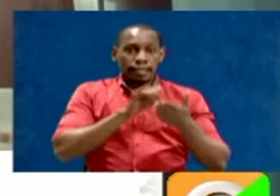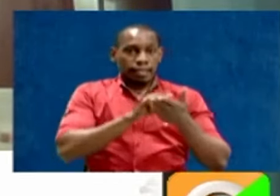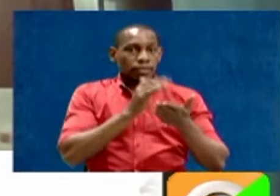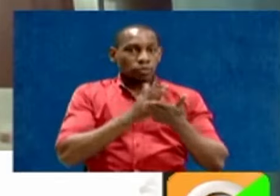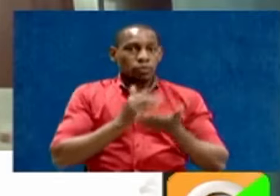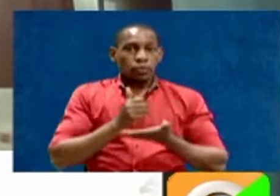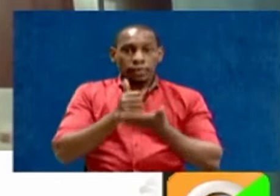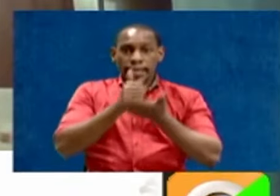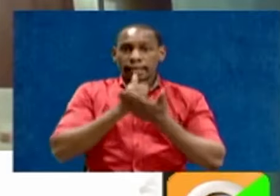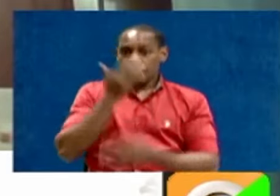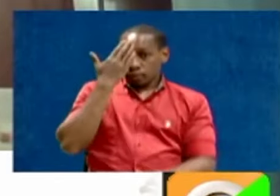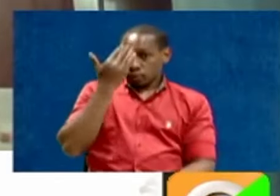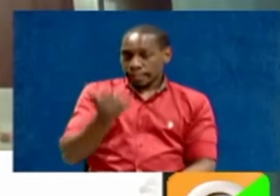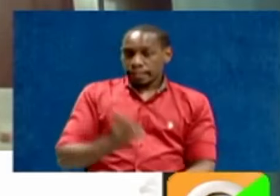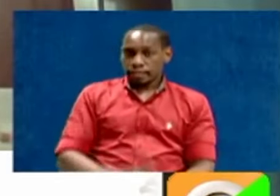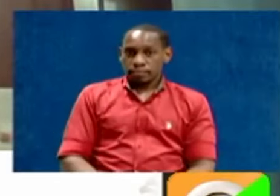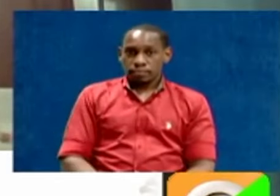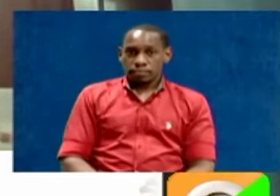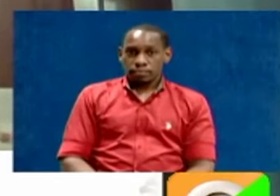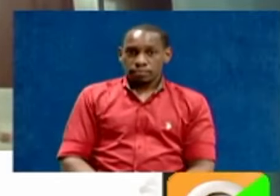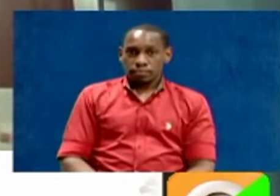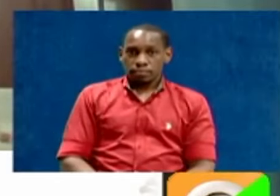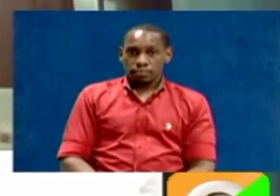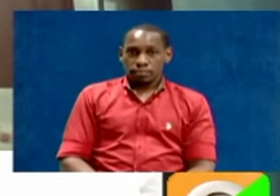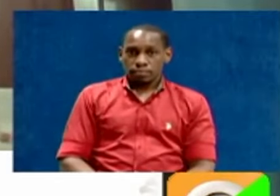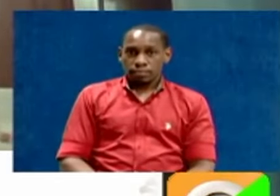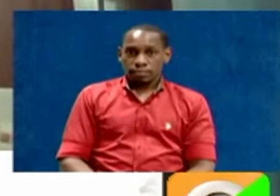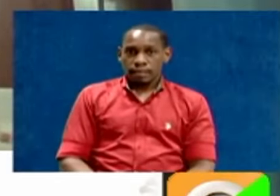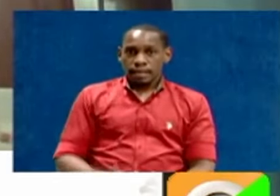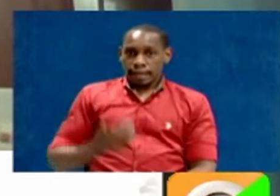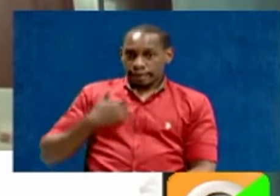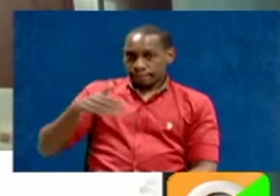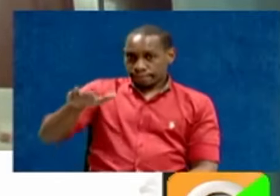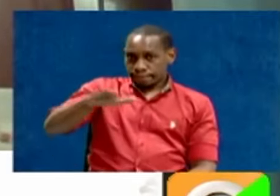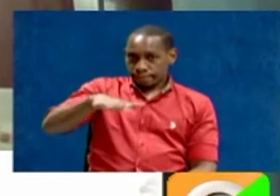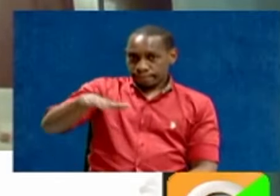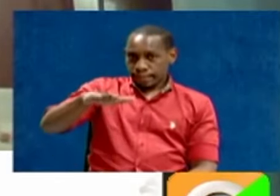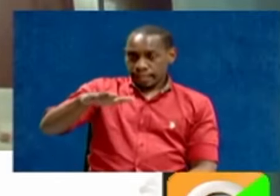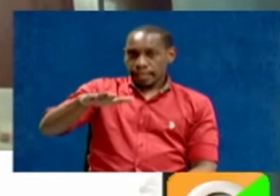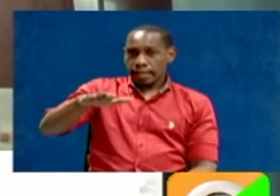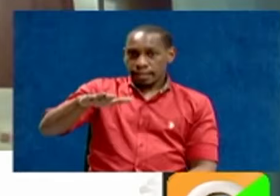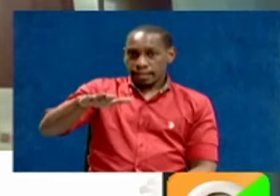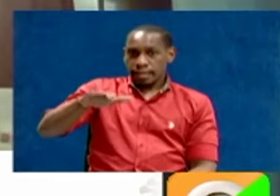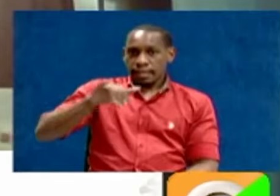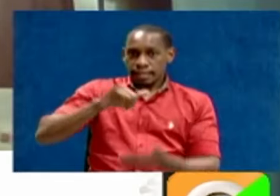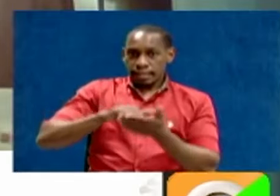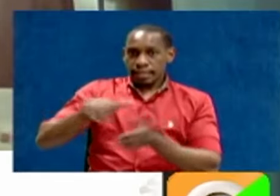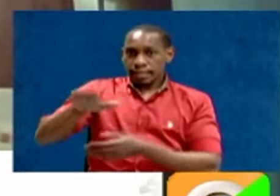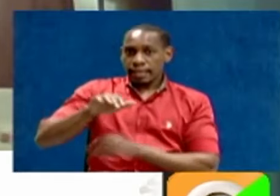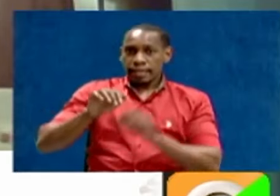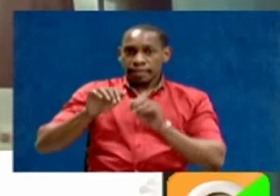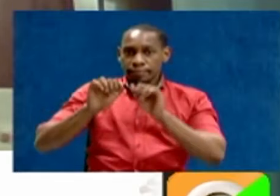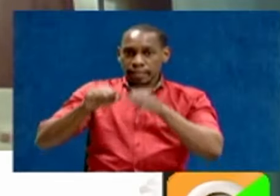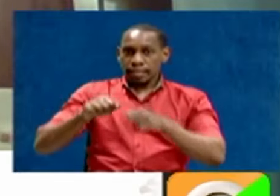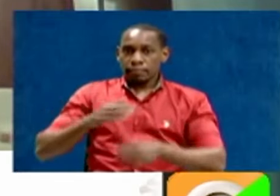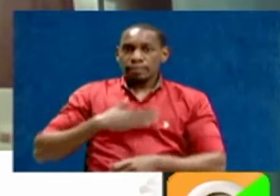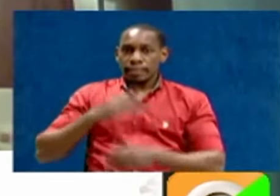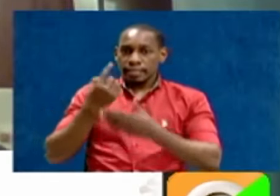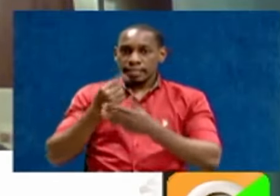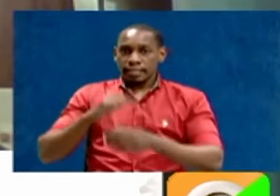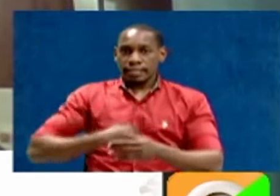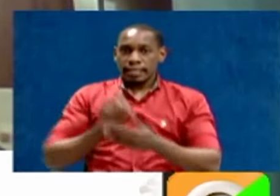has helped because I am in a space that the environment enables me to